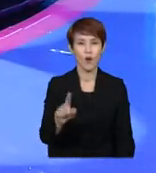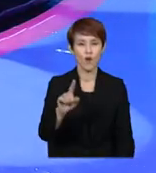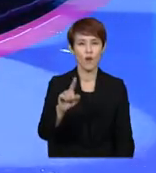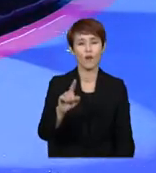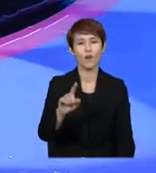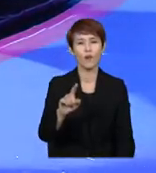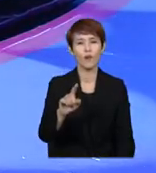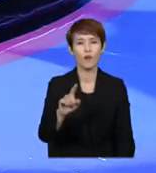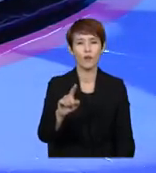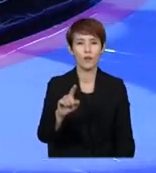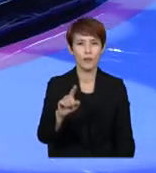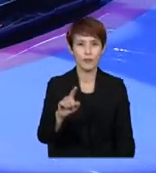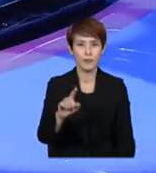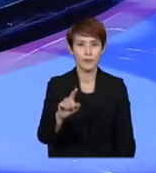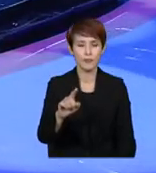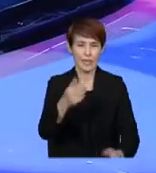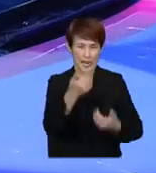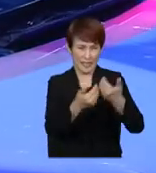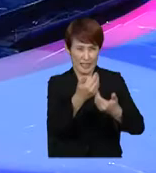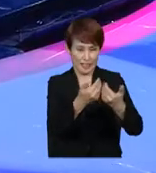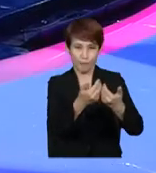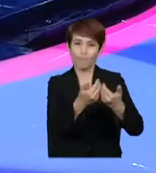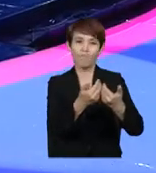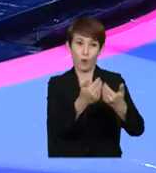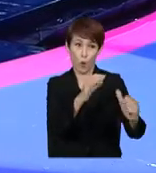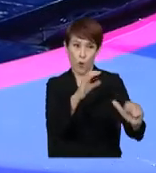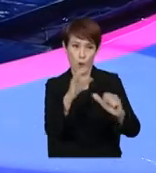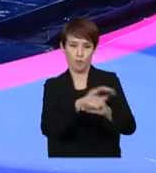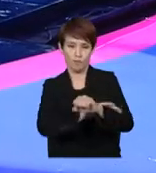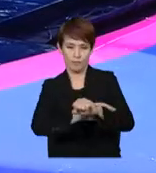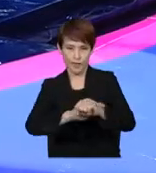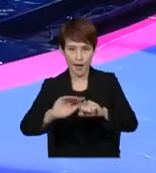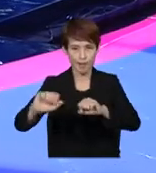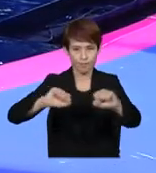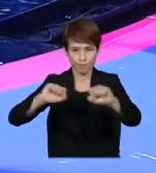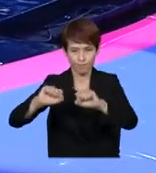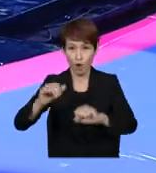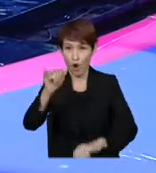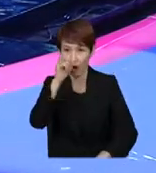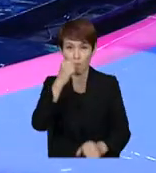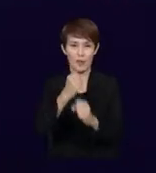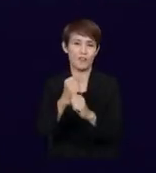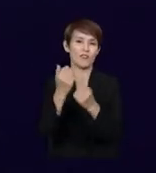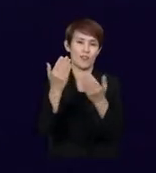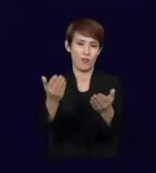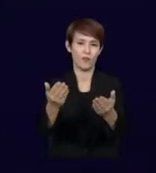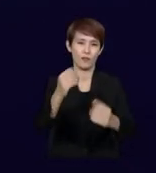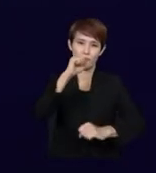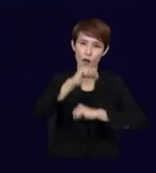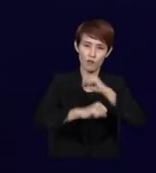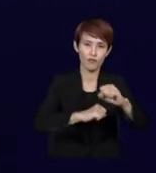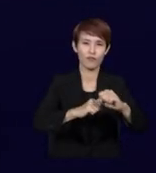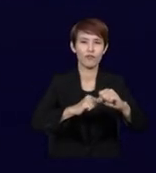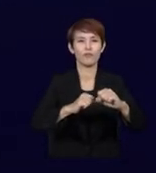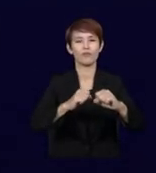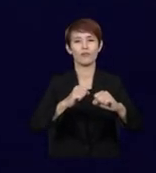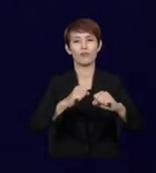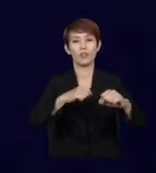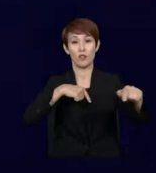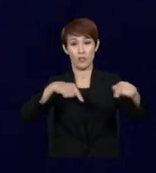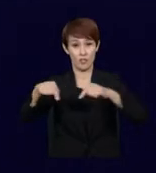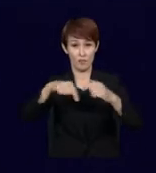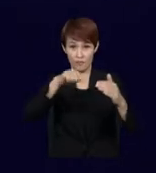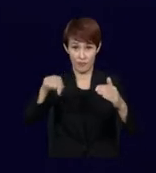make conflict productive. Because in a free democratic polity, it should always be possible to bring